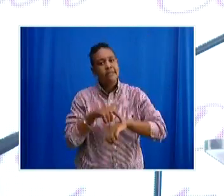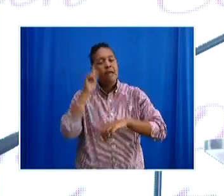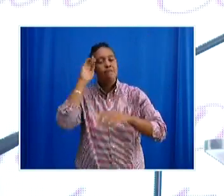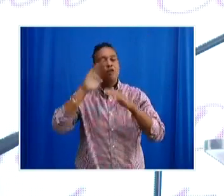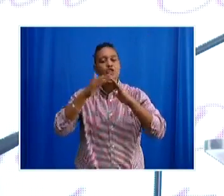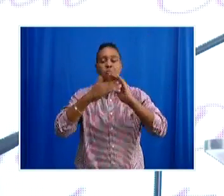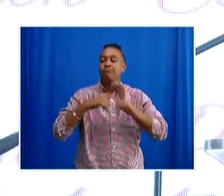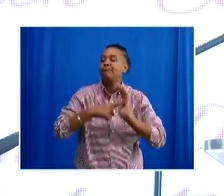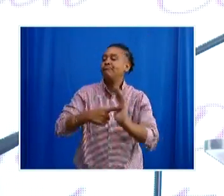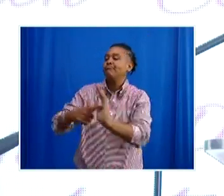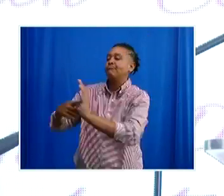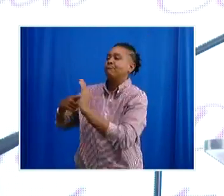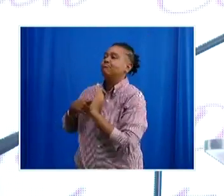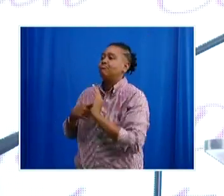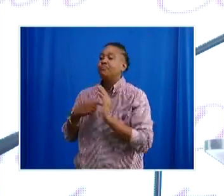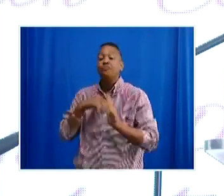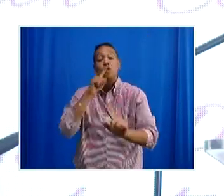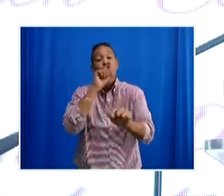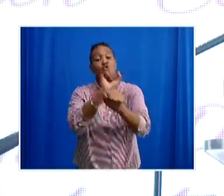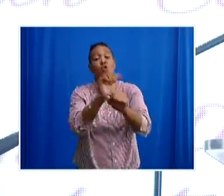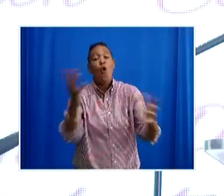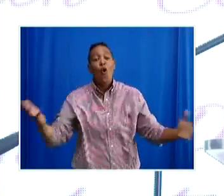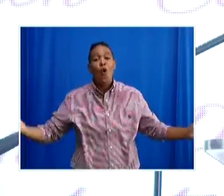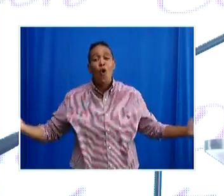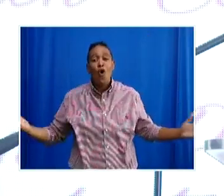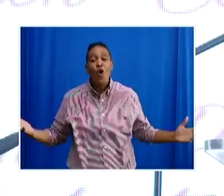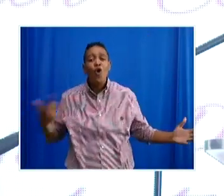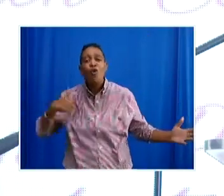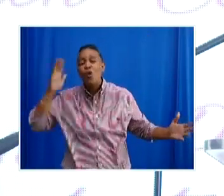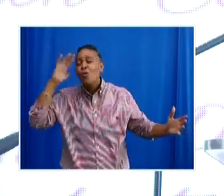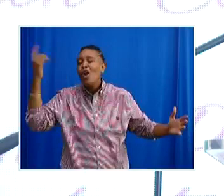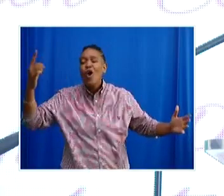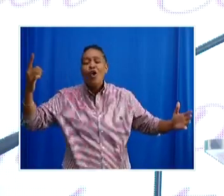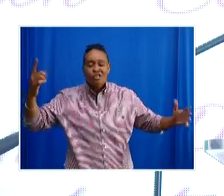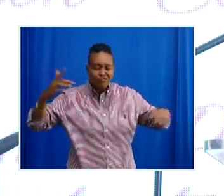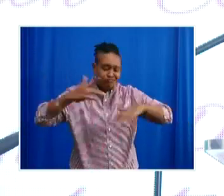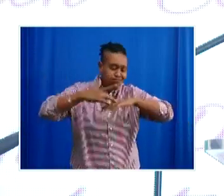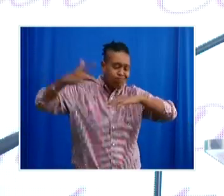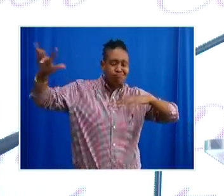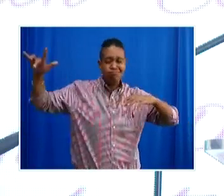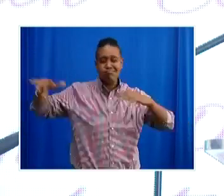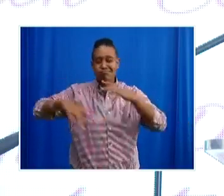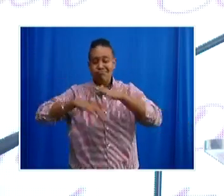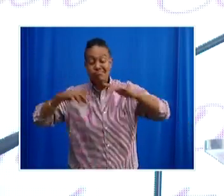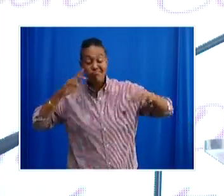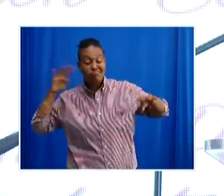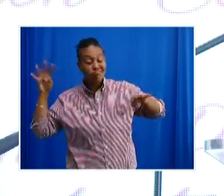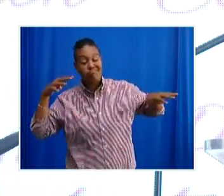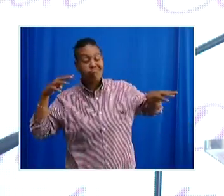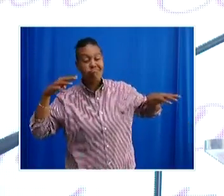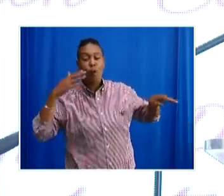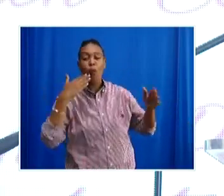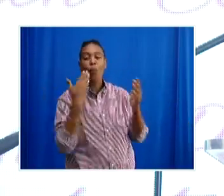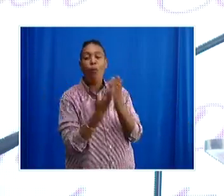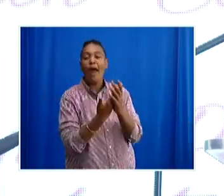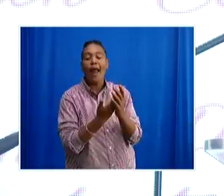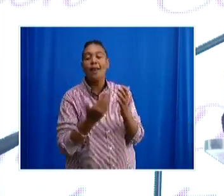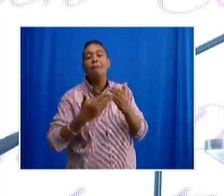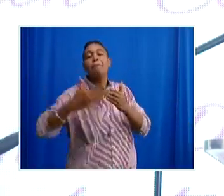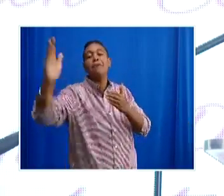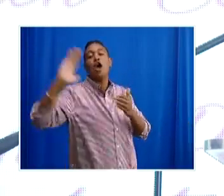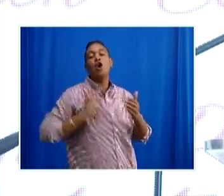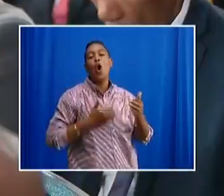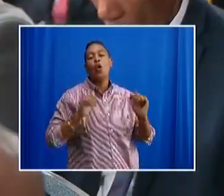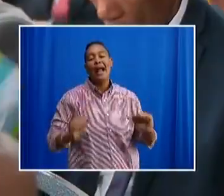shine, and I'm sure that we will shine well beyond our capacity. I thank